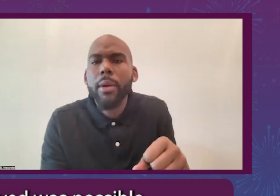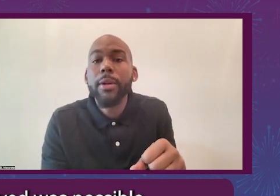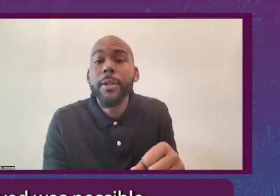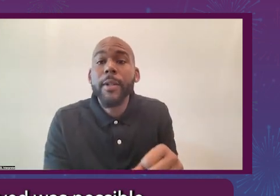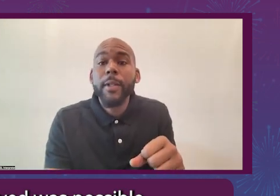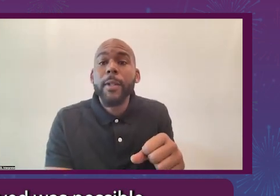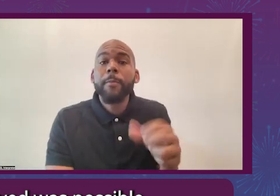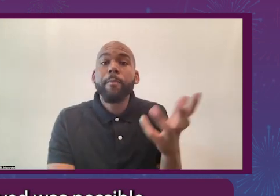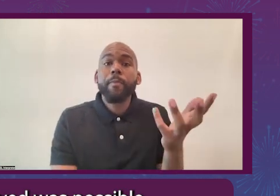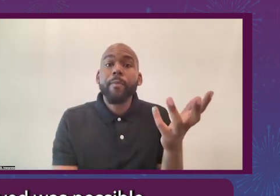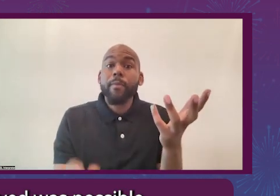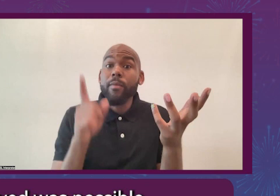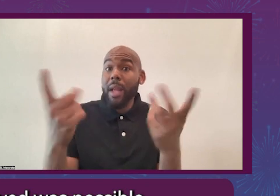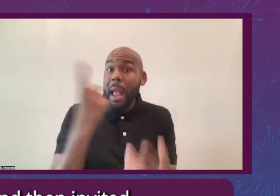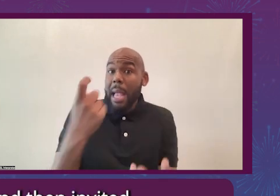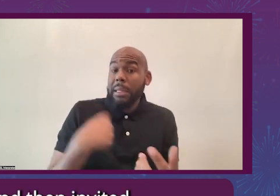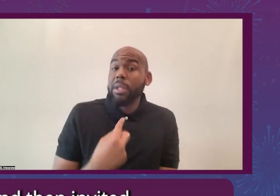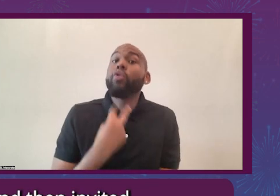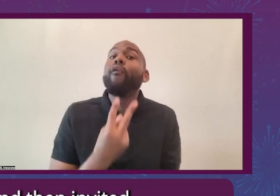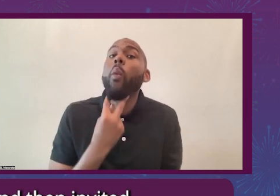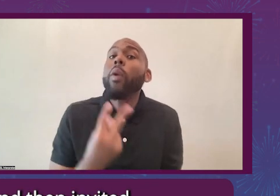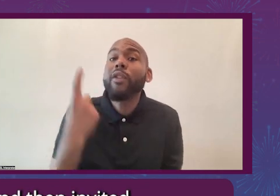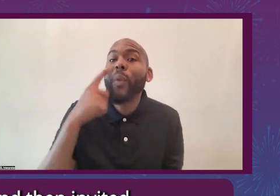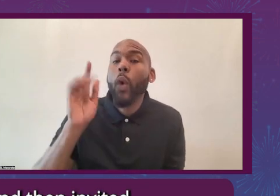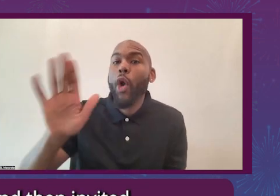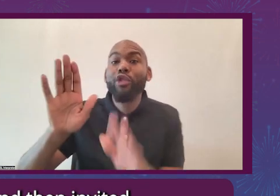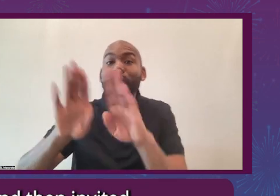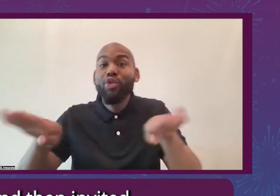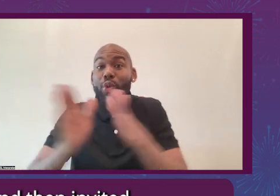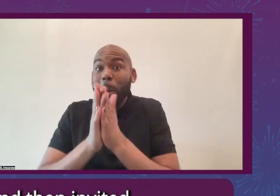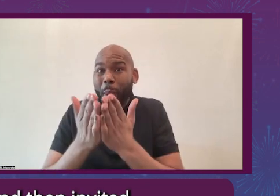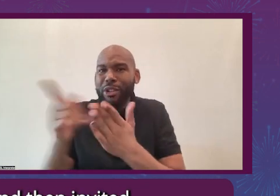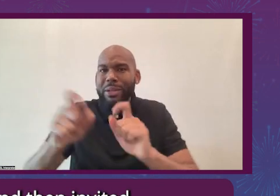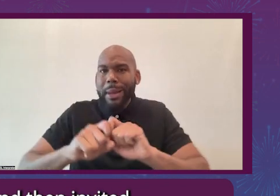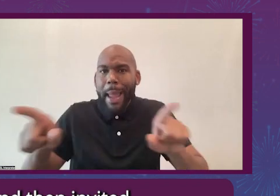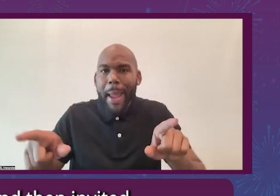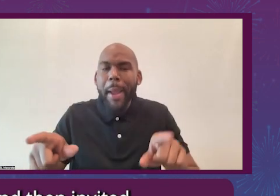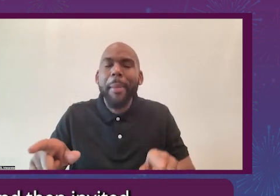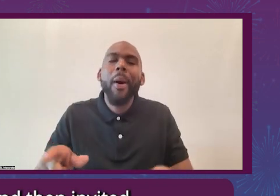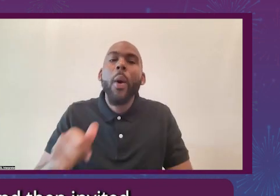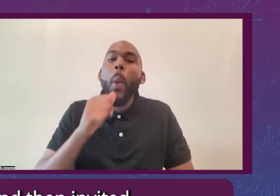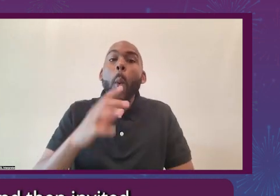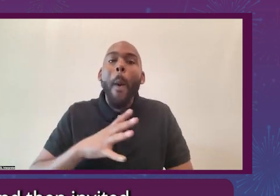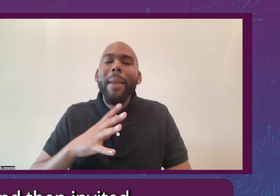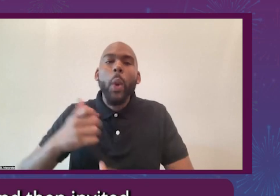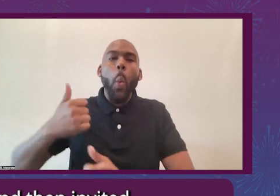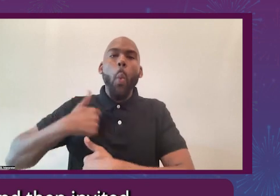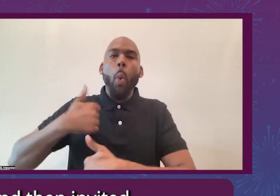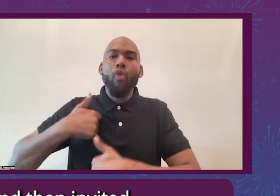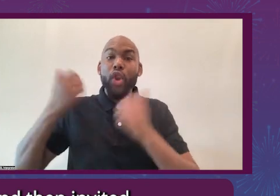She then asked me to voice her children's book that came out, Rolling Warrior, and then invited me to the